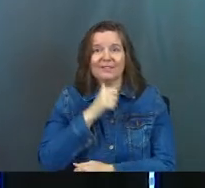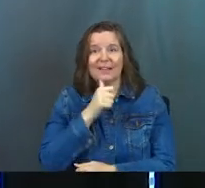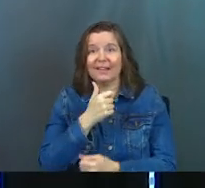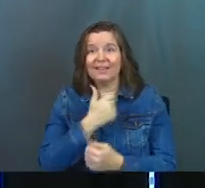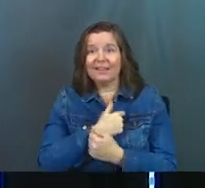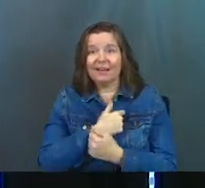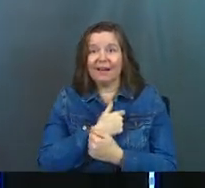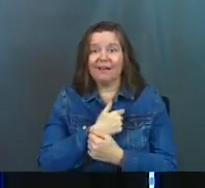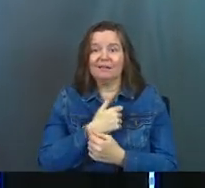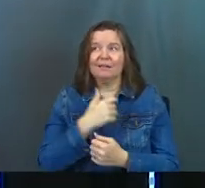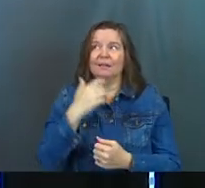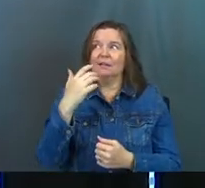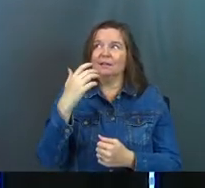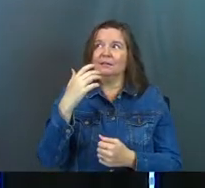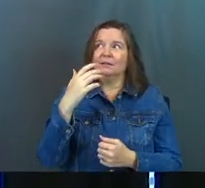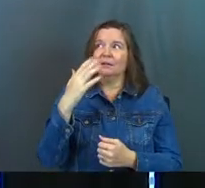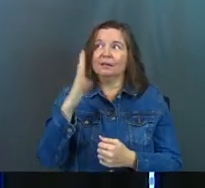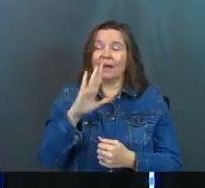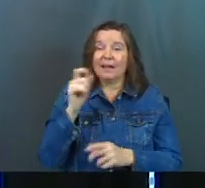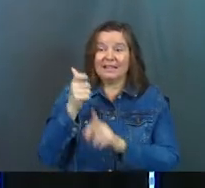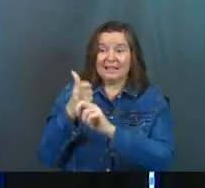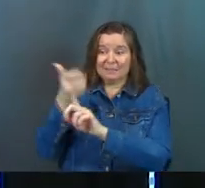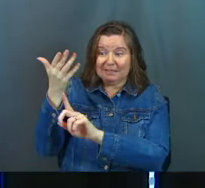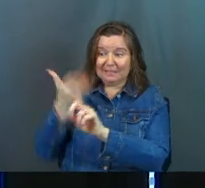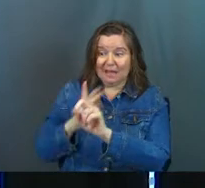not that God loves, God is love.